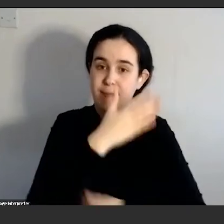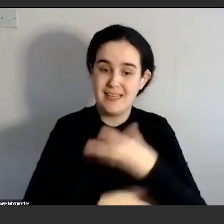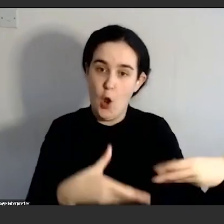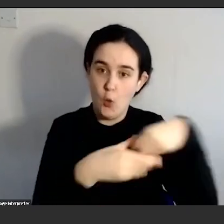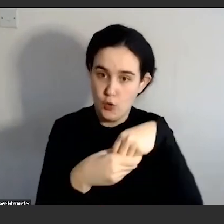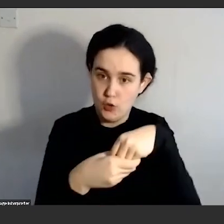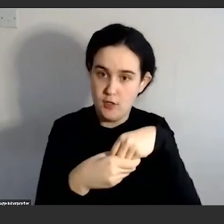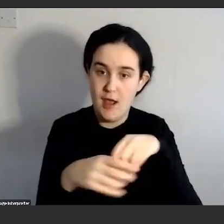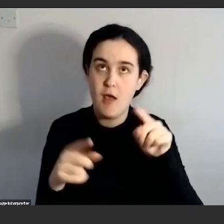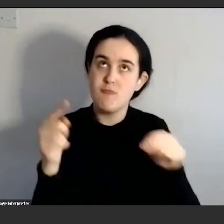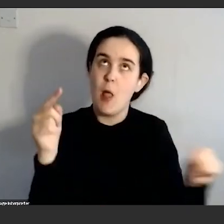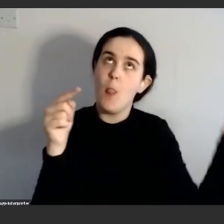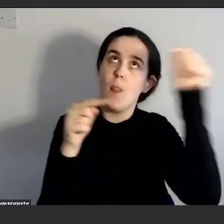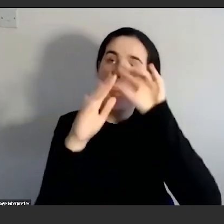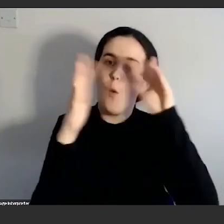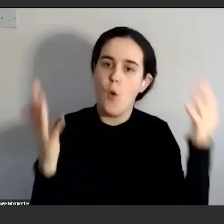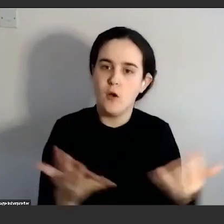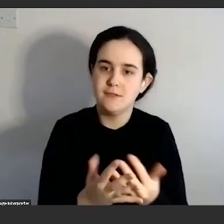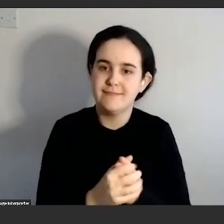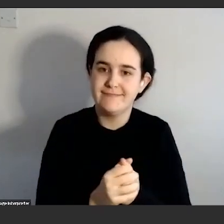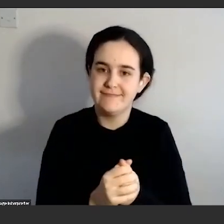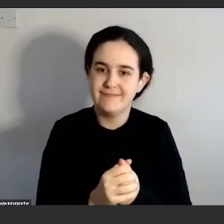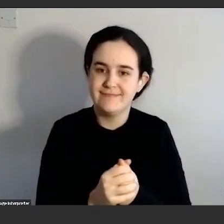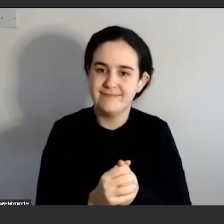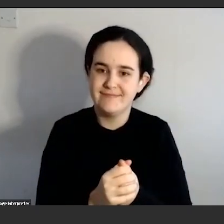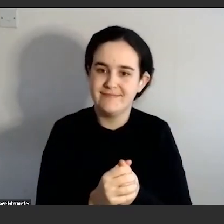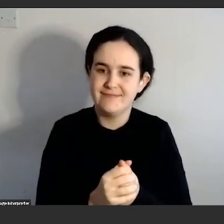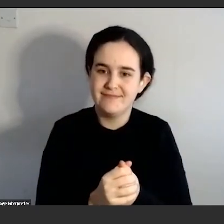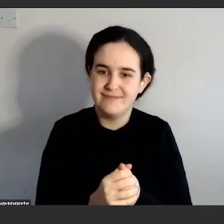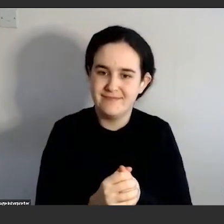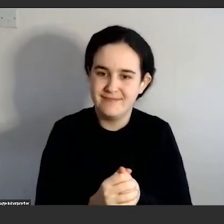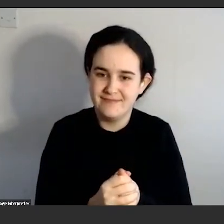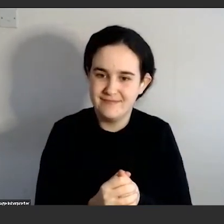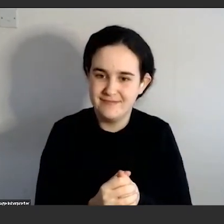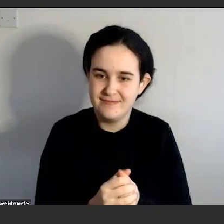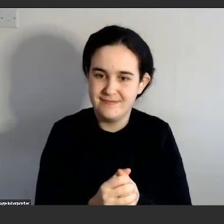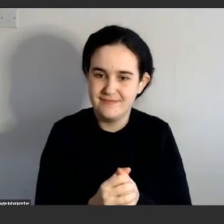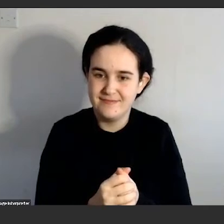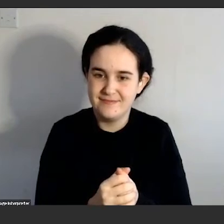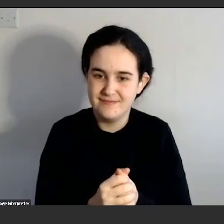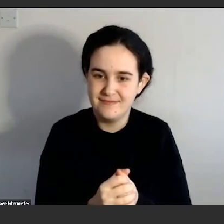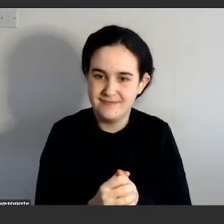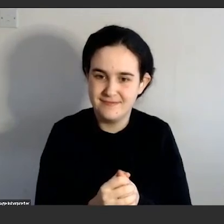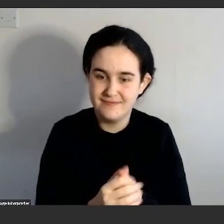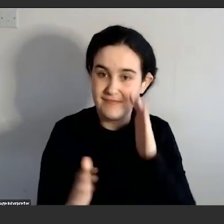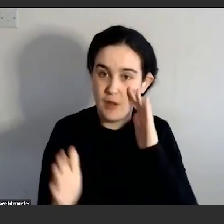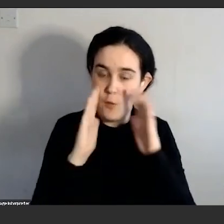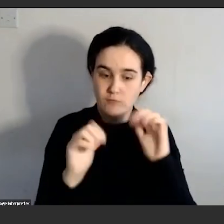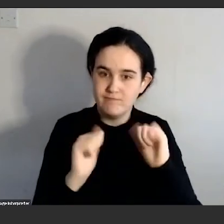of the Global Financing Facility that works for the health of women, adolescents, and children